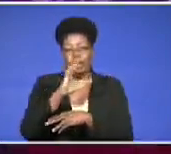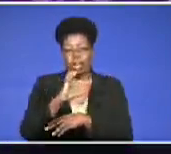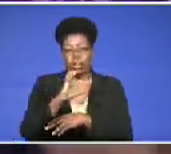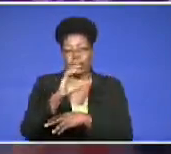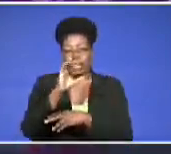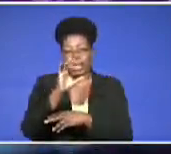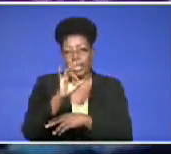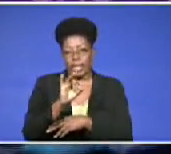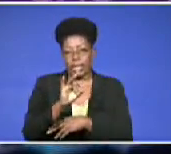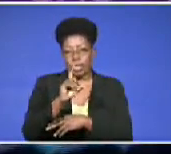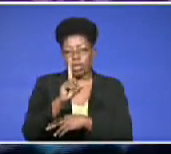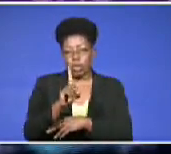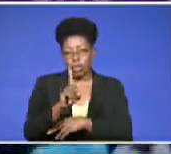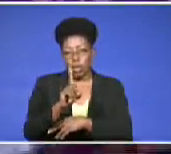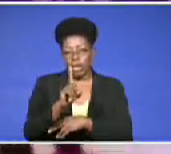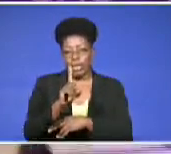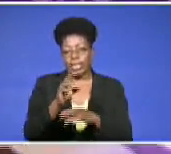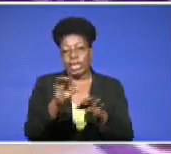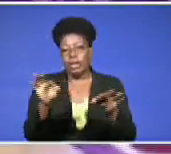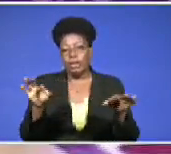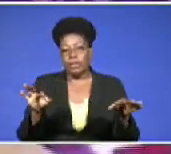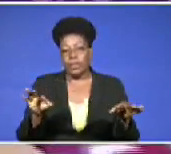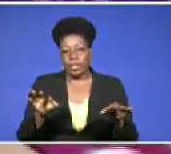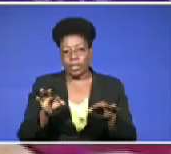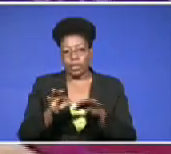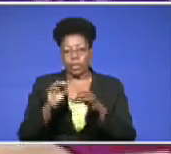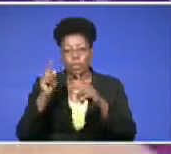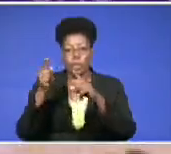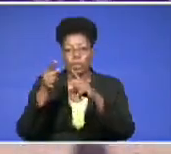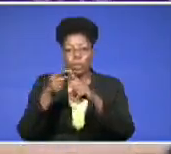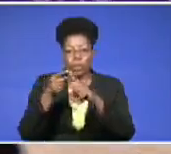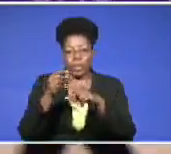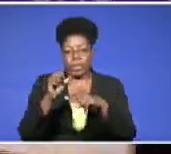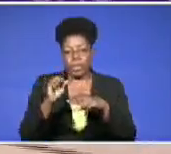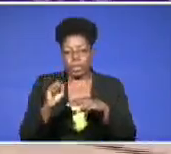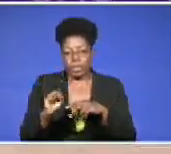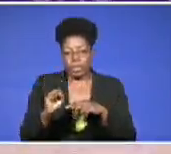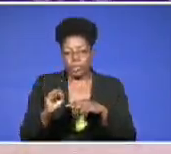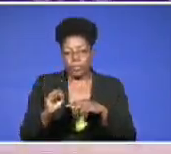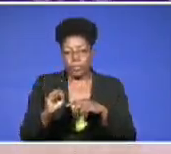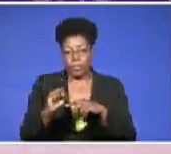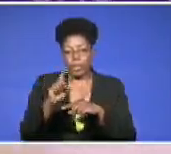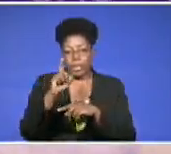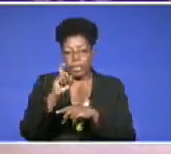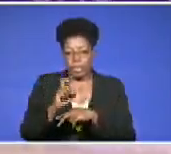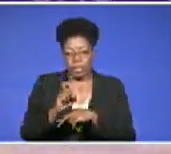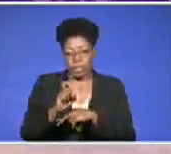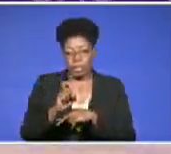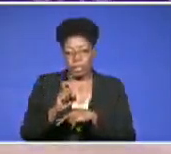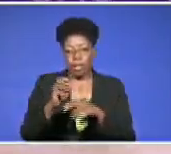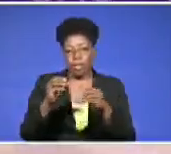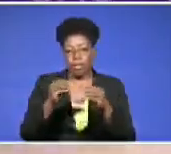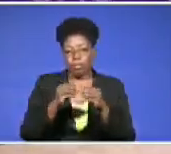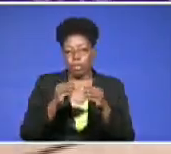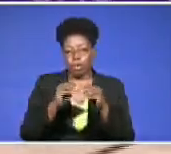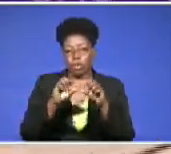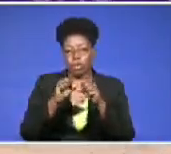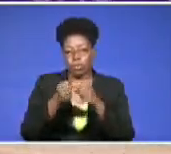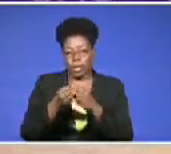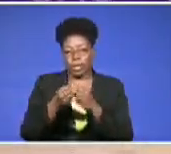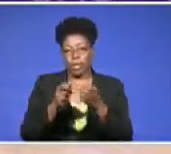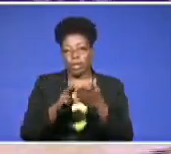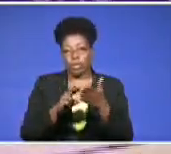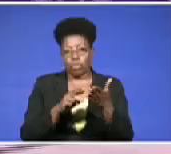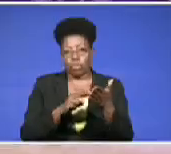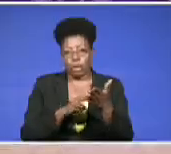career three-point field goals, and he needs 19 more over the last 6 games to break Damian Lillard's record of